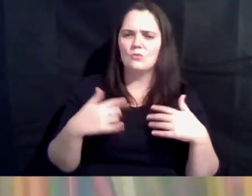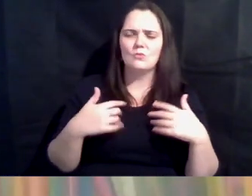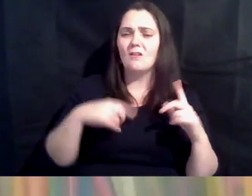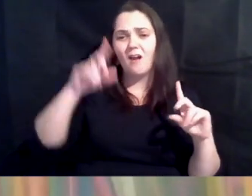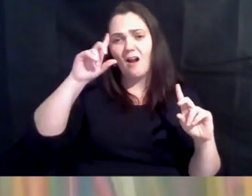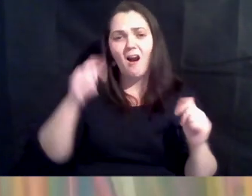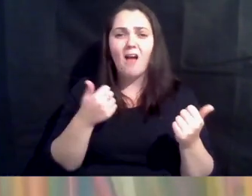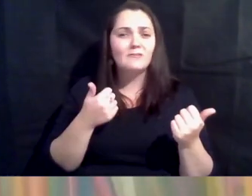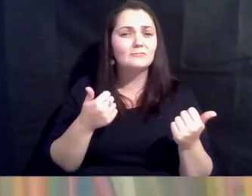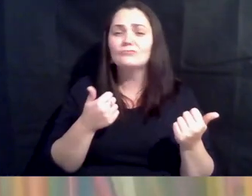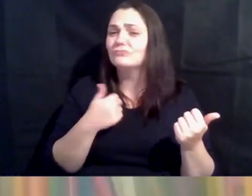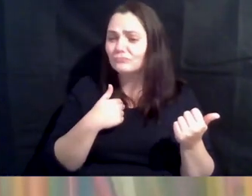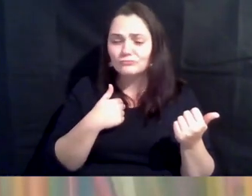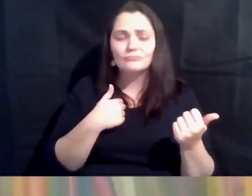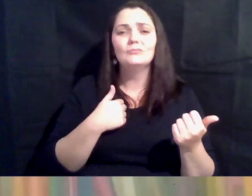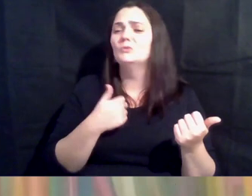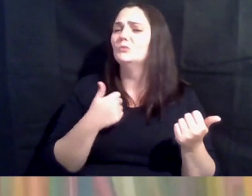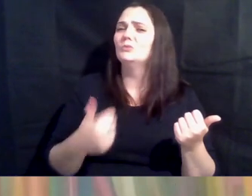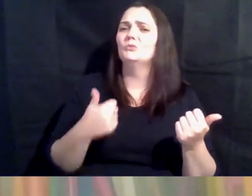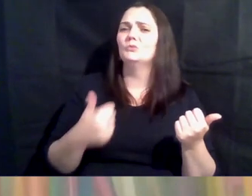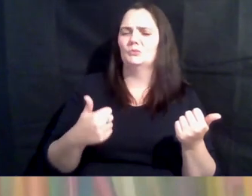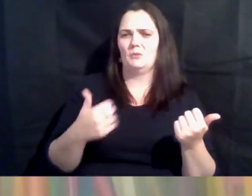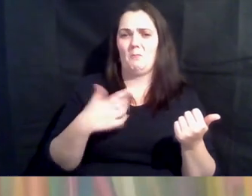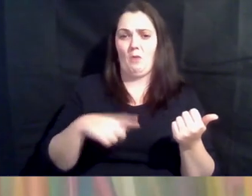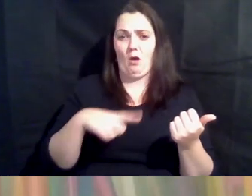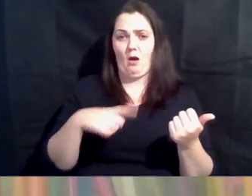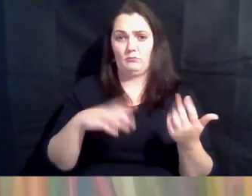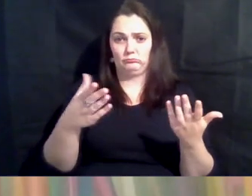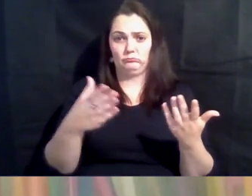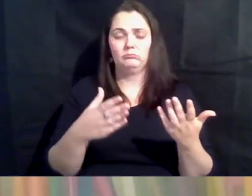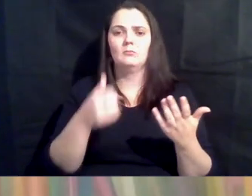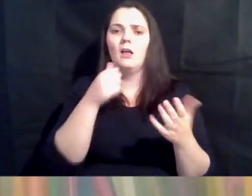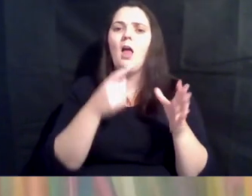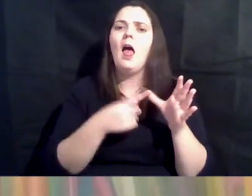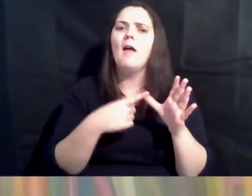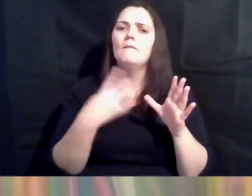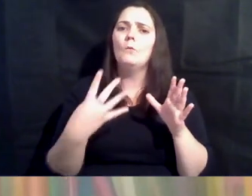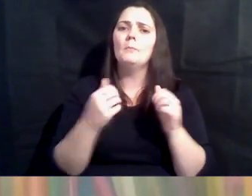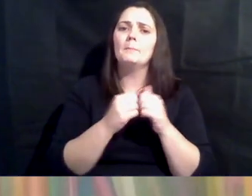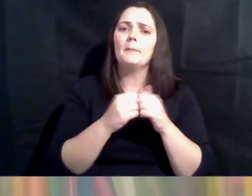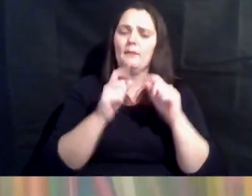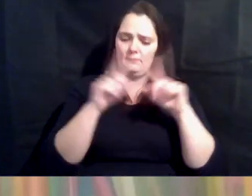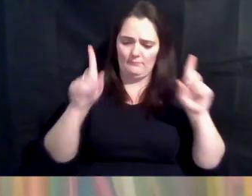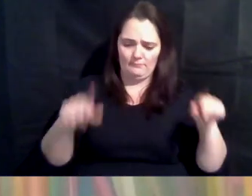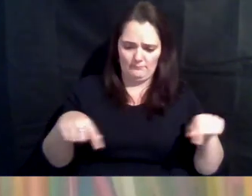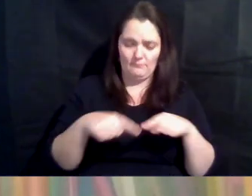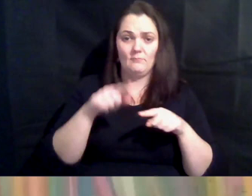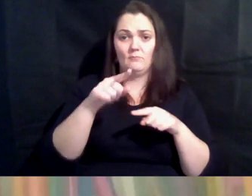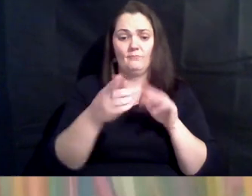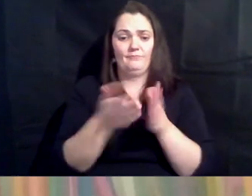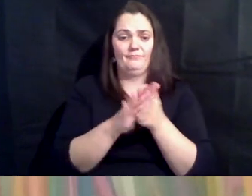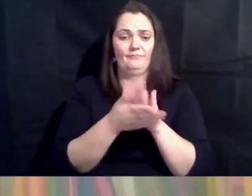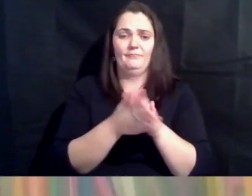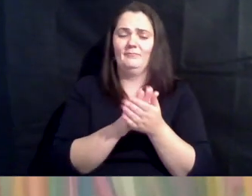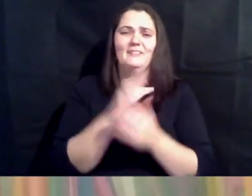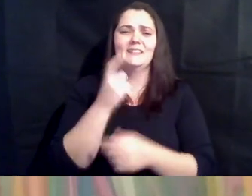love with. The idea that you could just take a little bit of A4 cartridge paper and make your own book about whatever topic